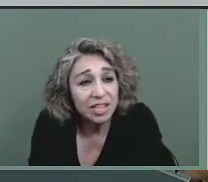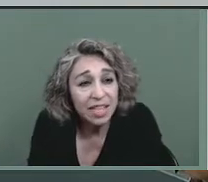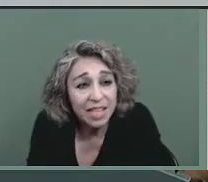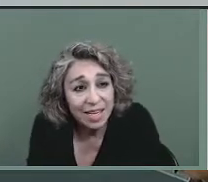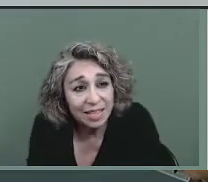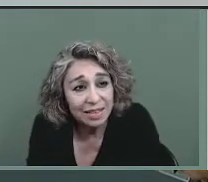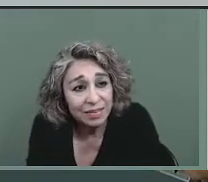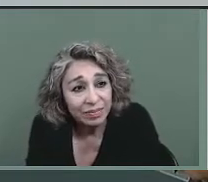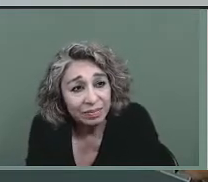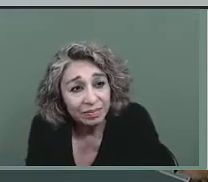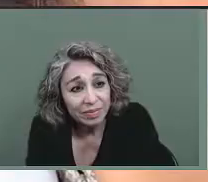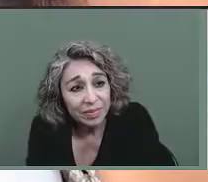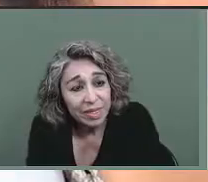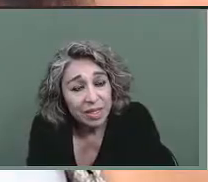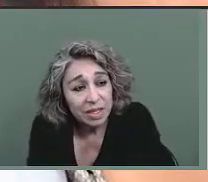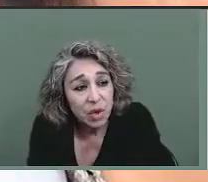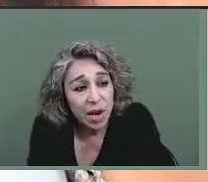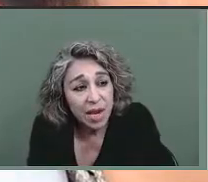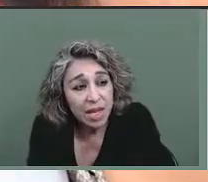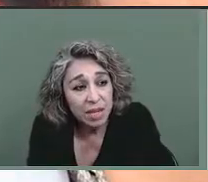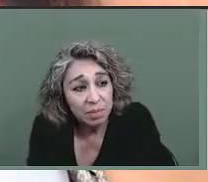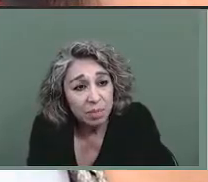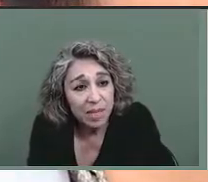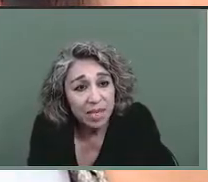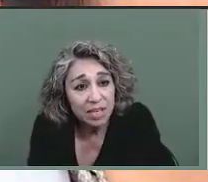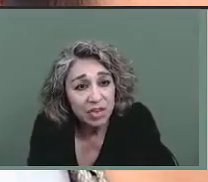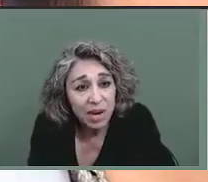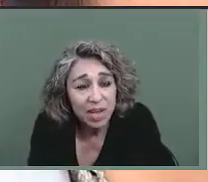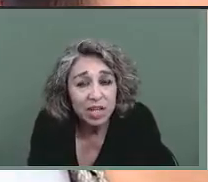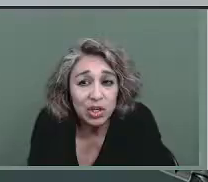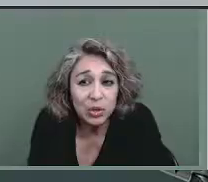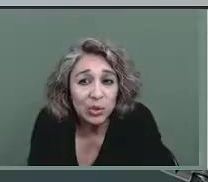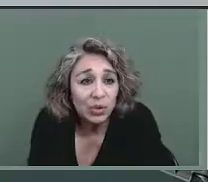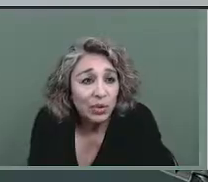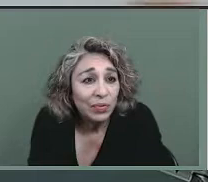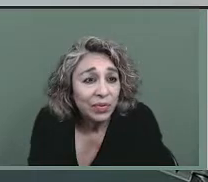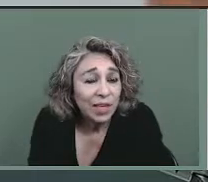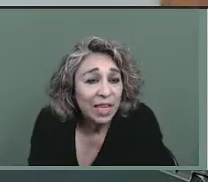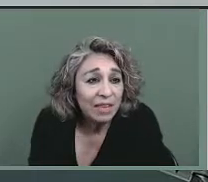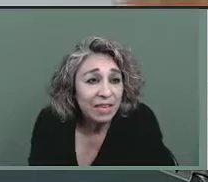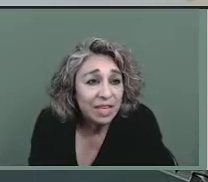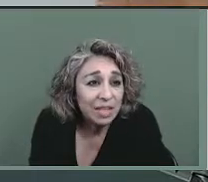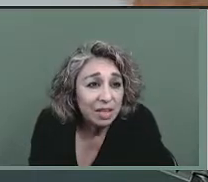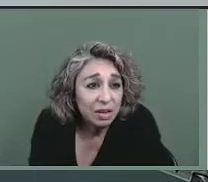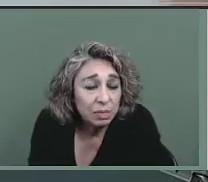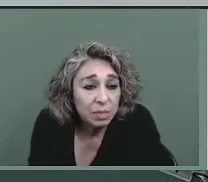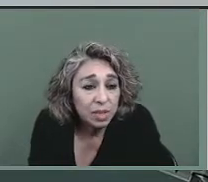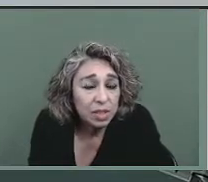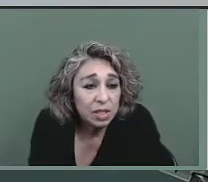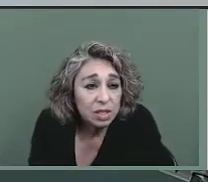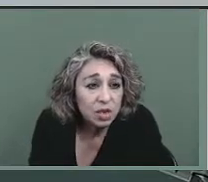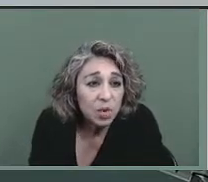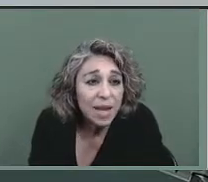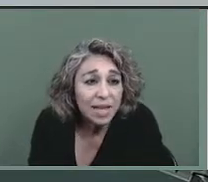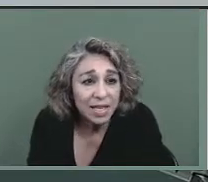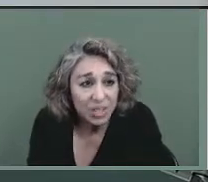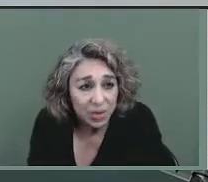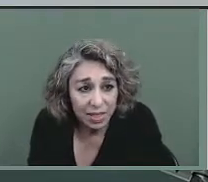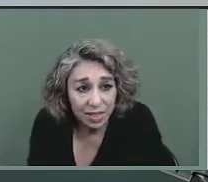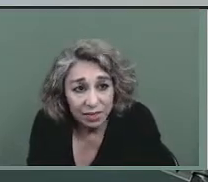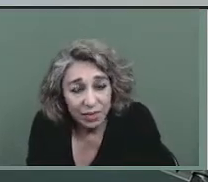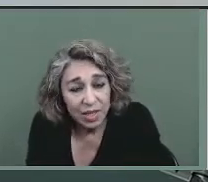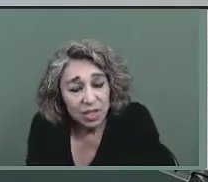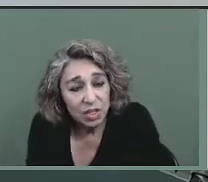they're stealing it. Please try to give it directly to